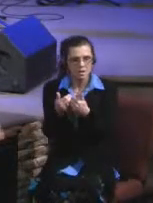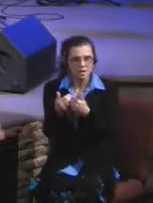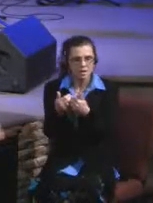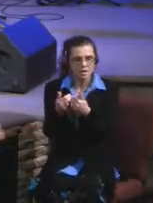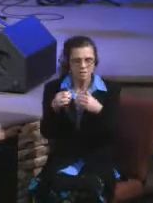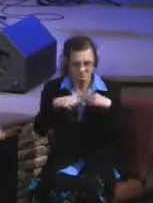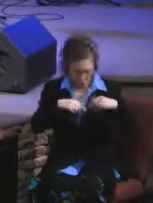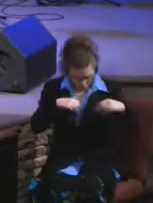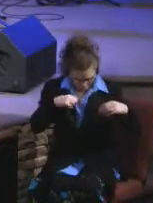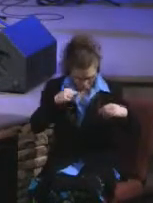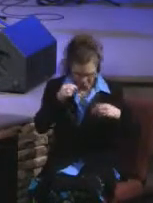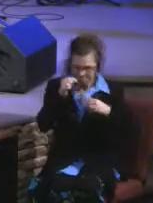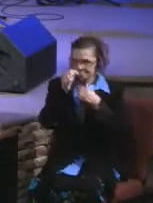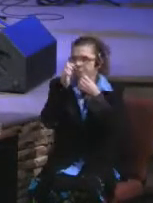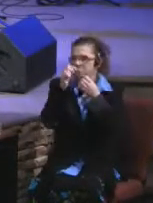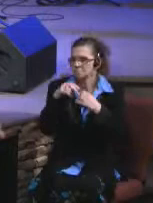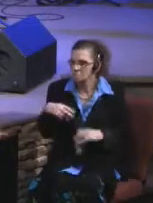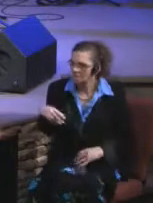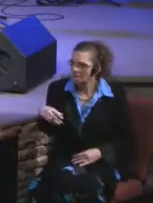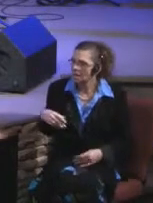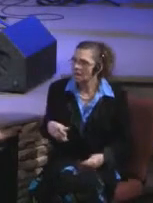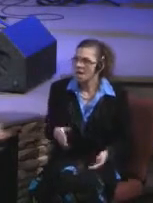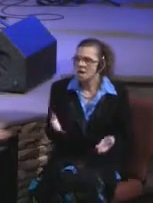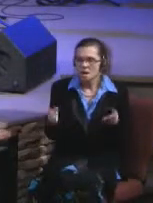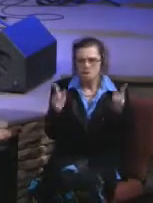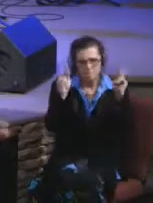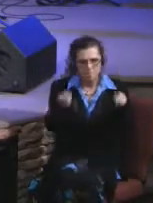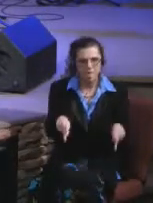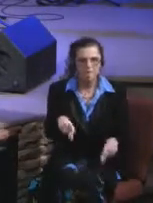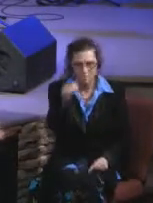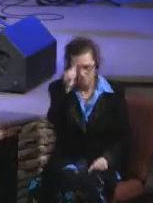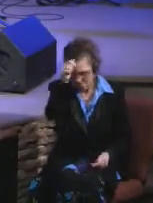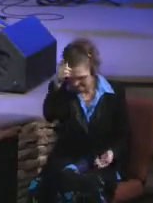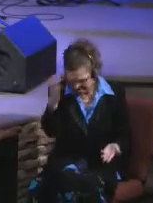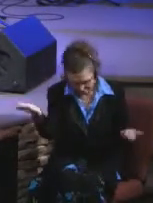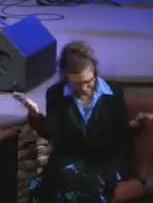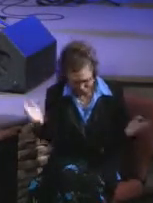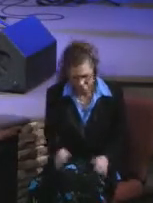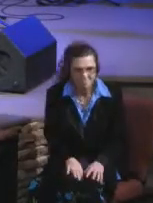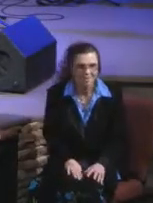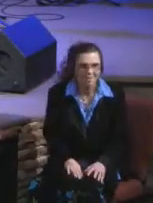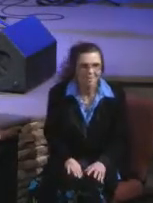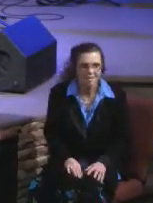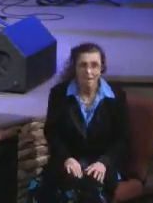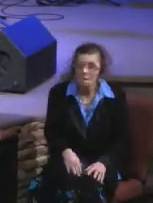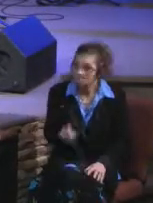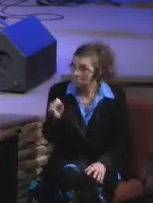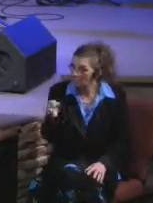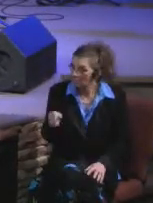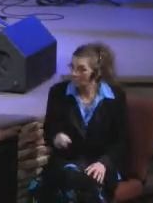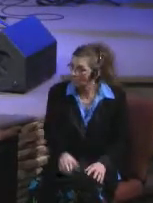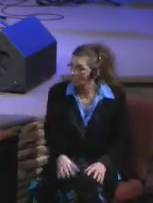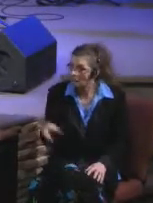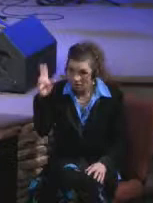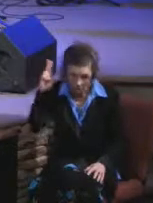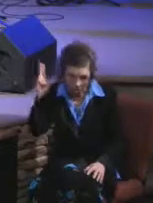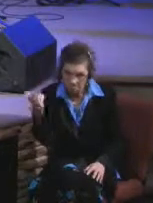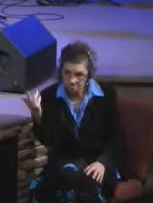noised throughout all the country. How many know folk are talking about Poyen Assembly of God? They are. I hear